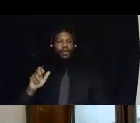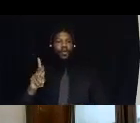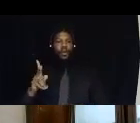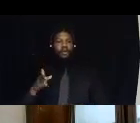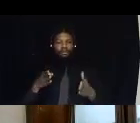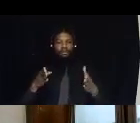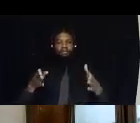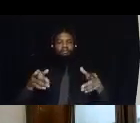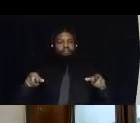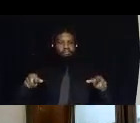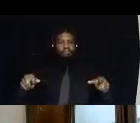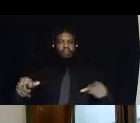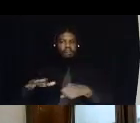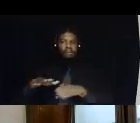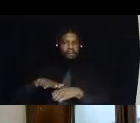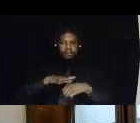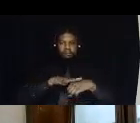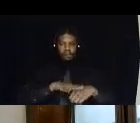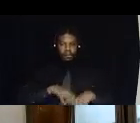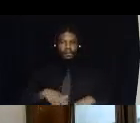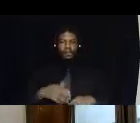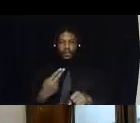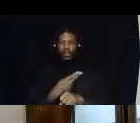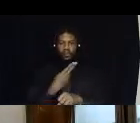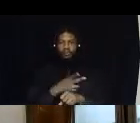using that over again,